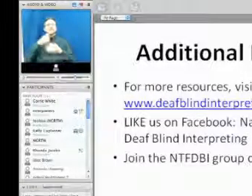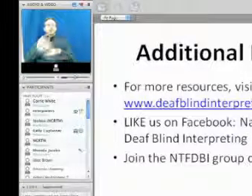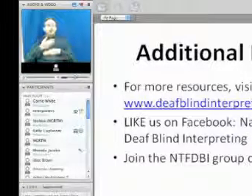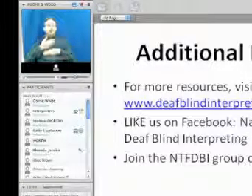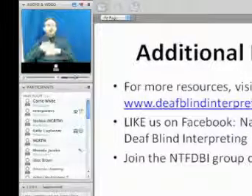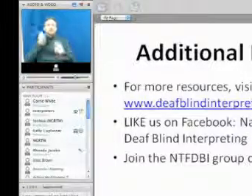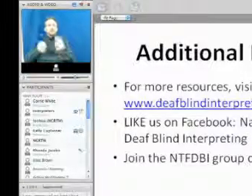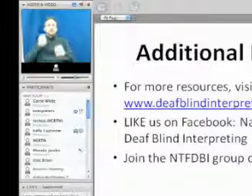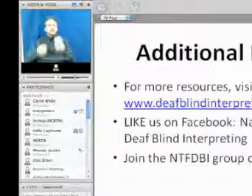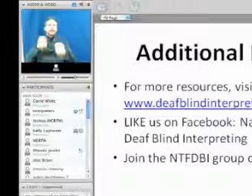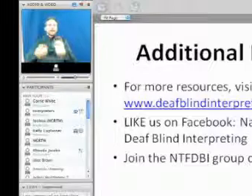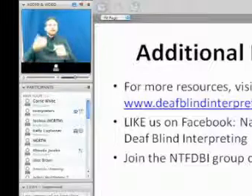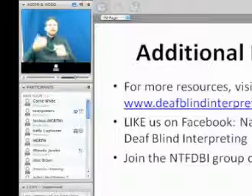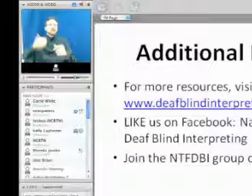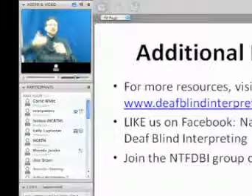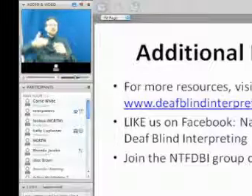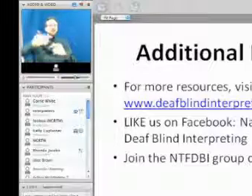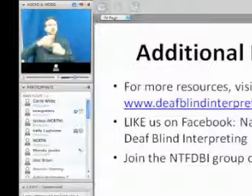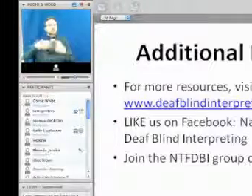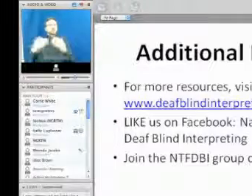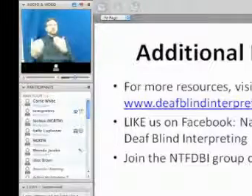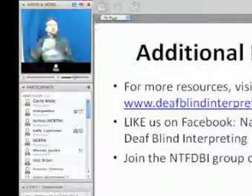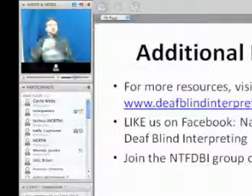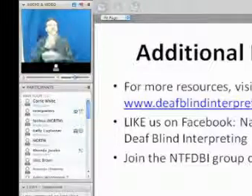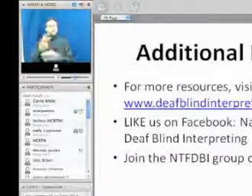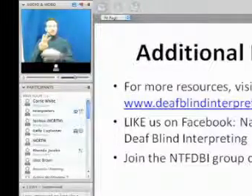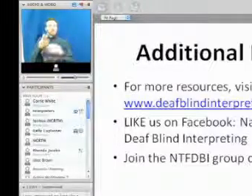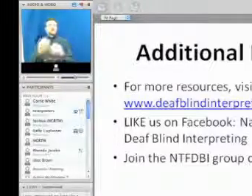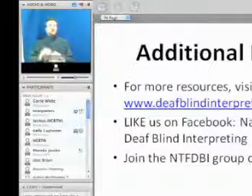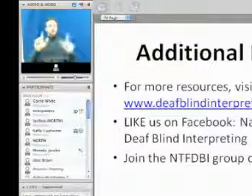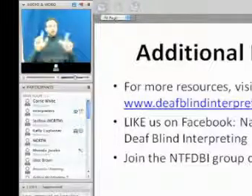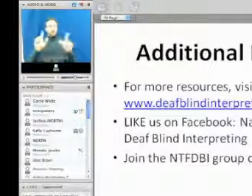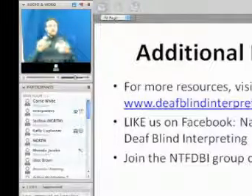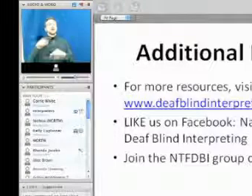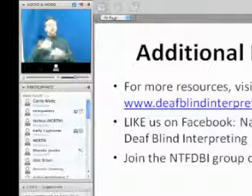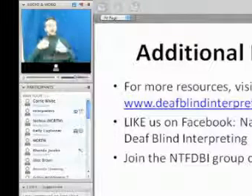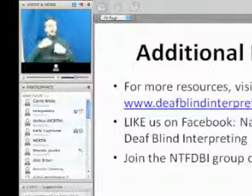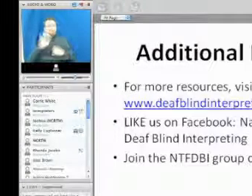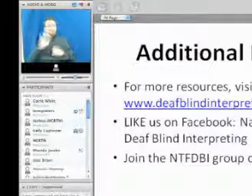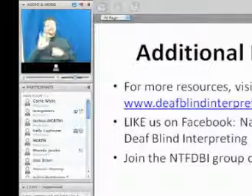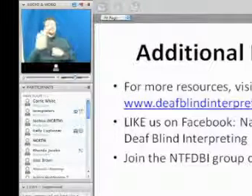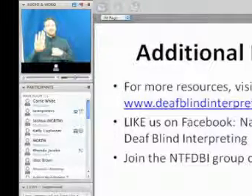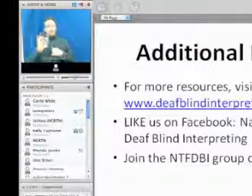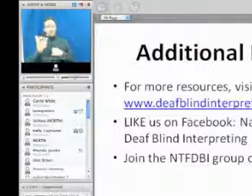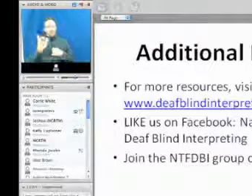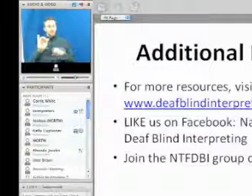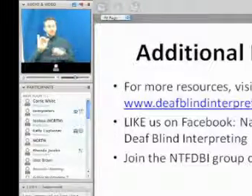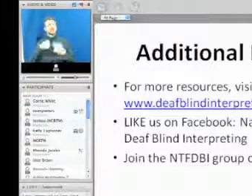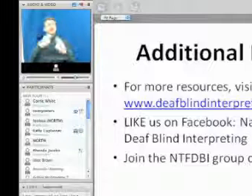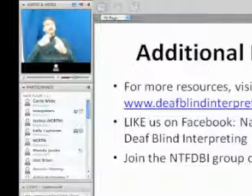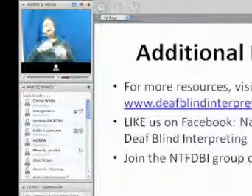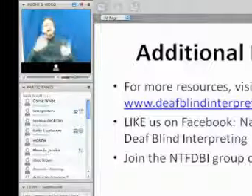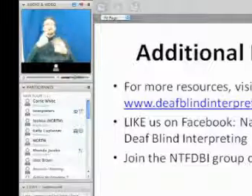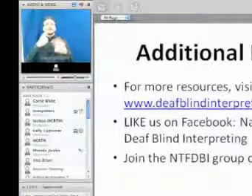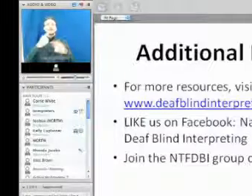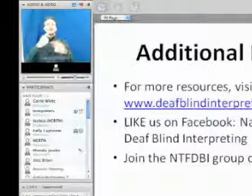gets up. And we are on Facebook. You can like us on Facebook, and there's a lot of announcements sent out there